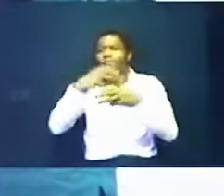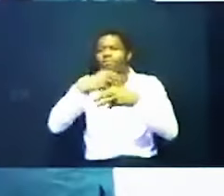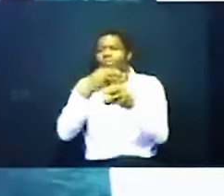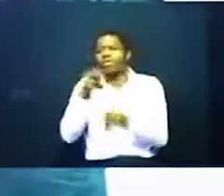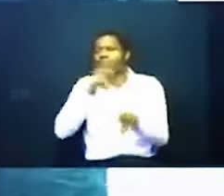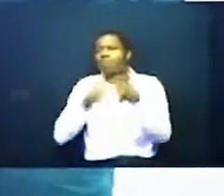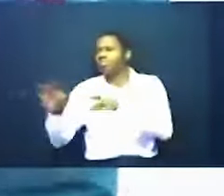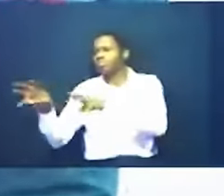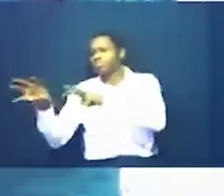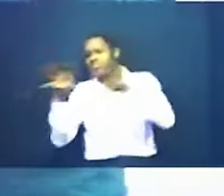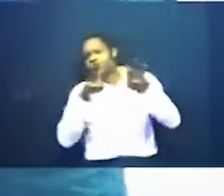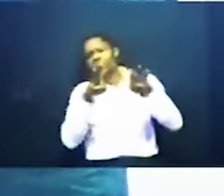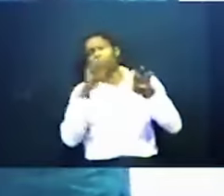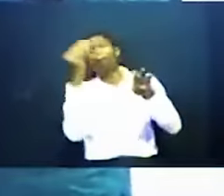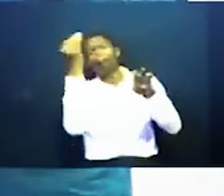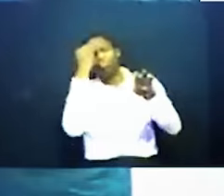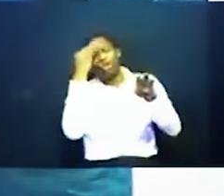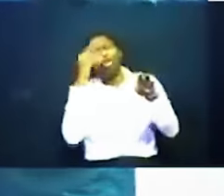alive